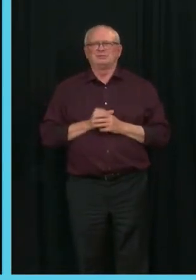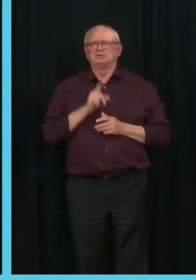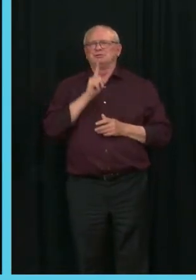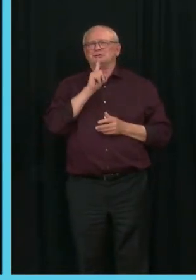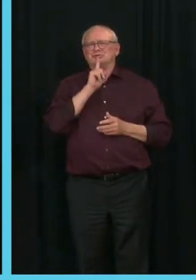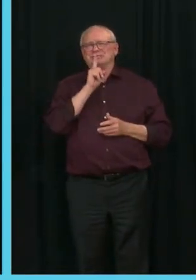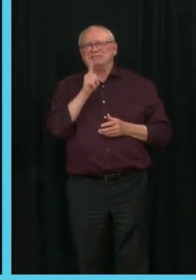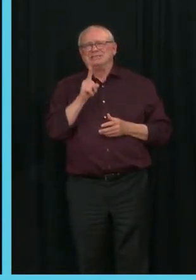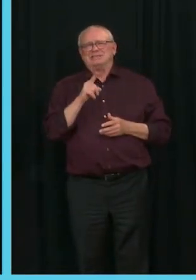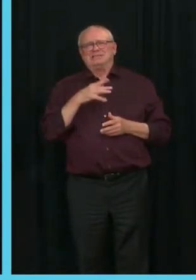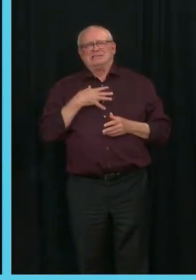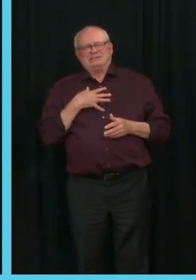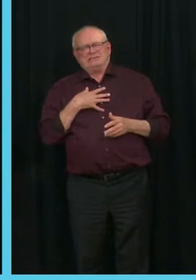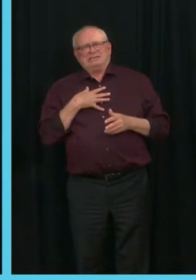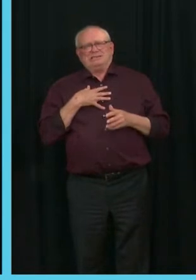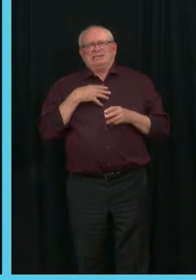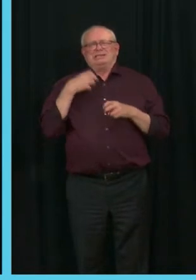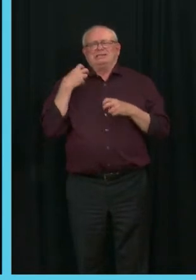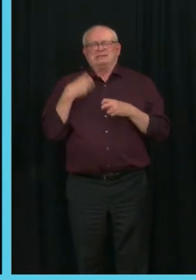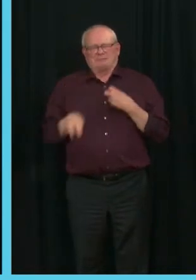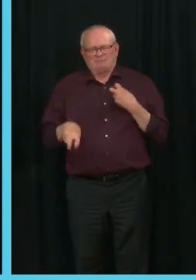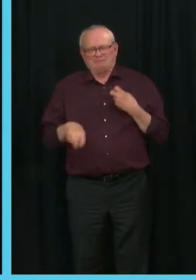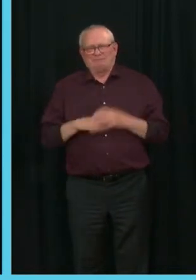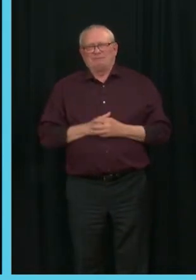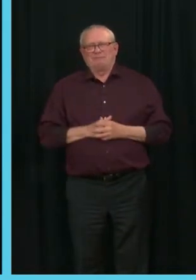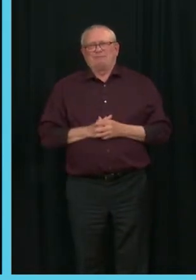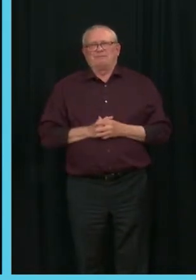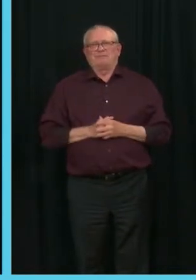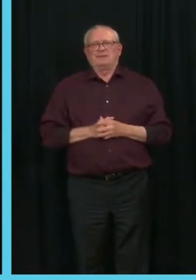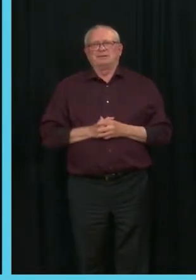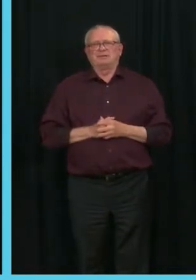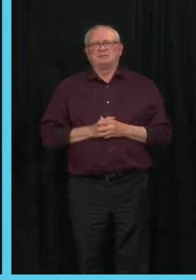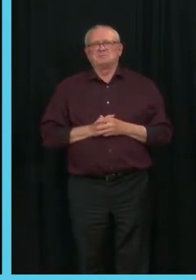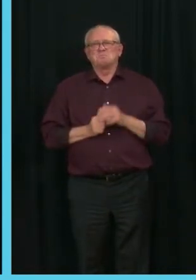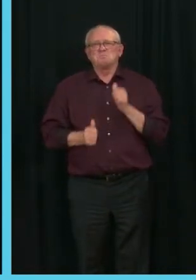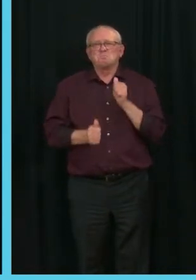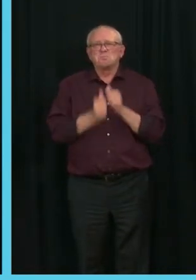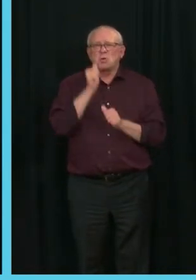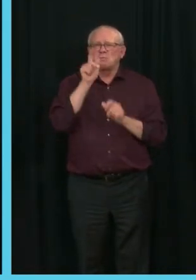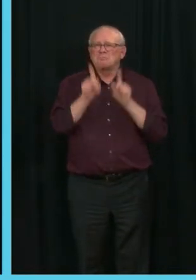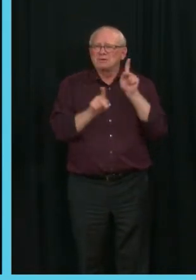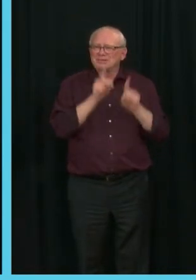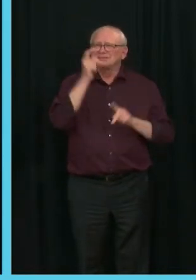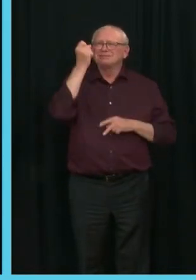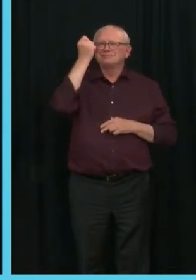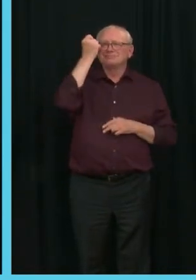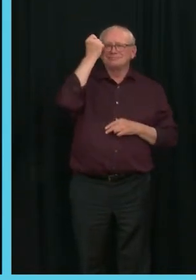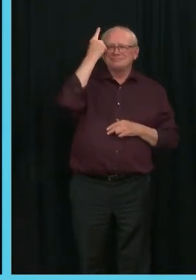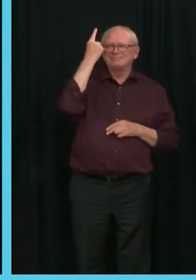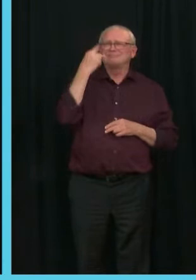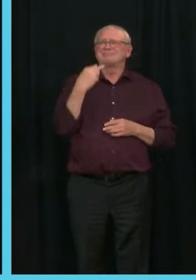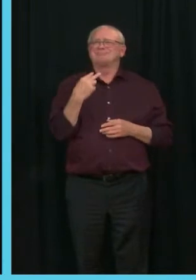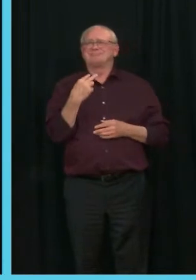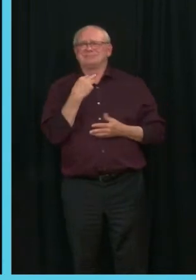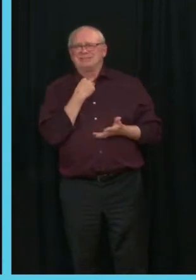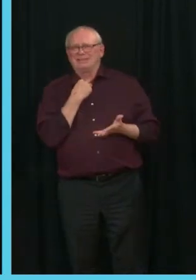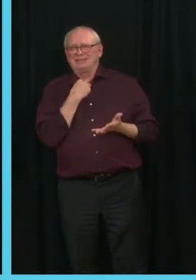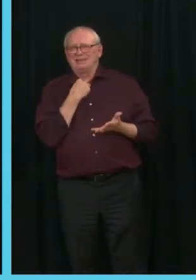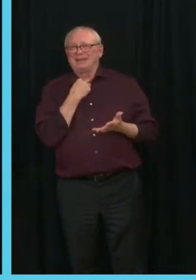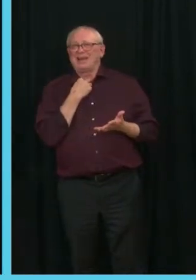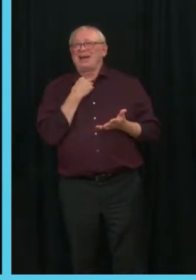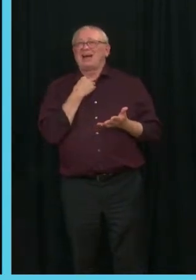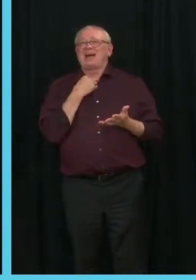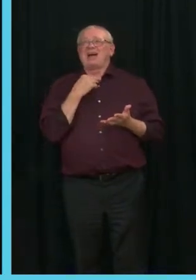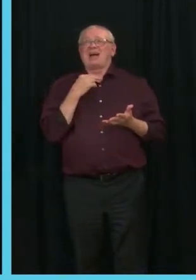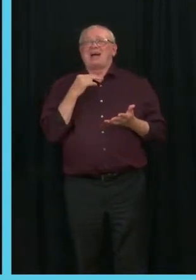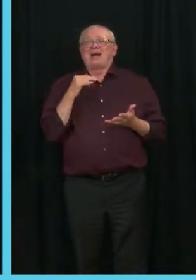us. But I think the vast majority of folks get that. They understand that, and they understand that this is coming to an end.